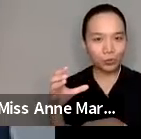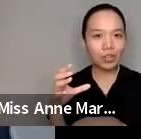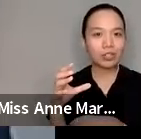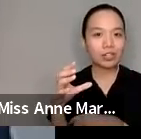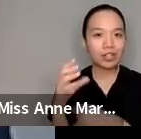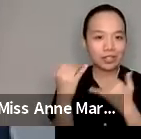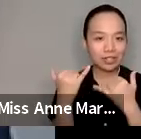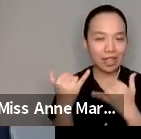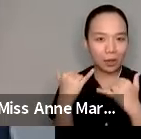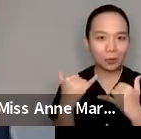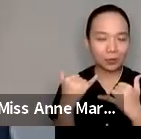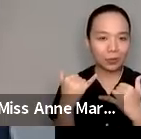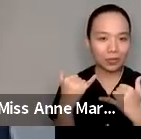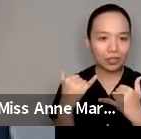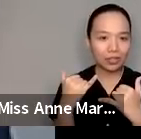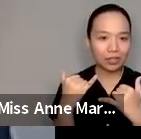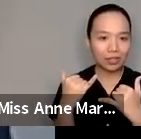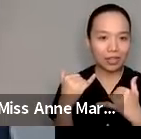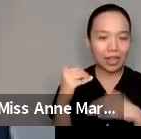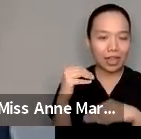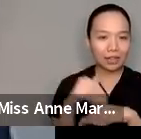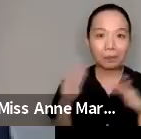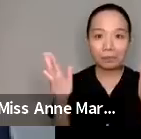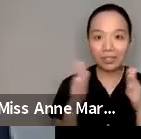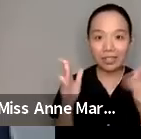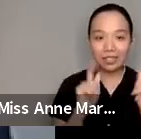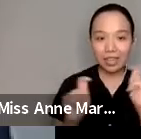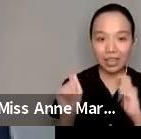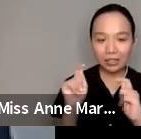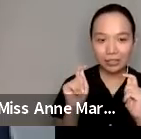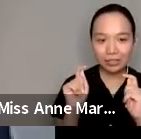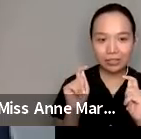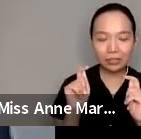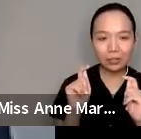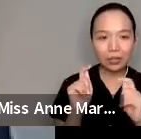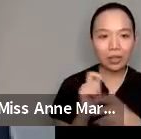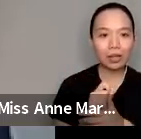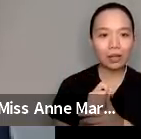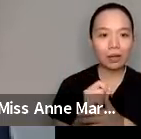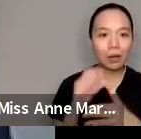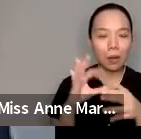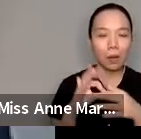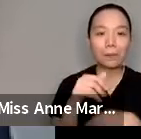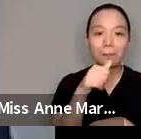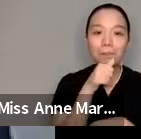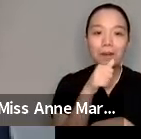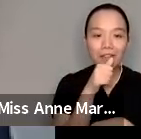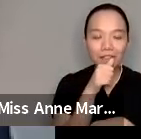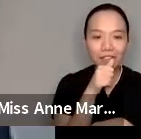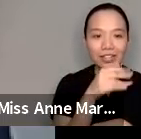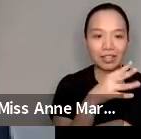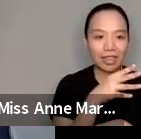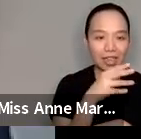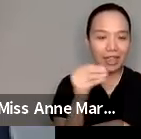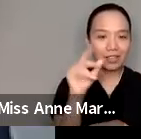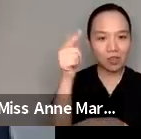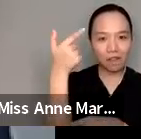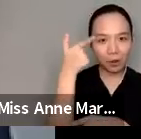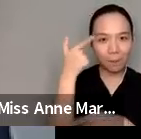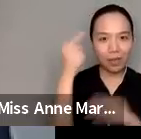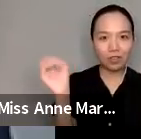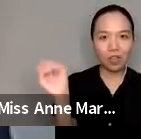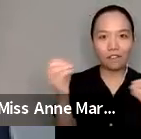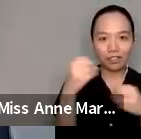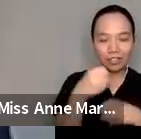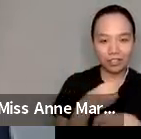as now teachers, administrators, business doers, or private and government